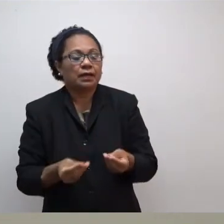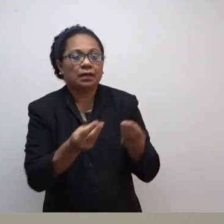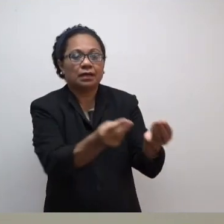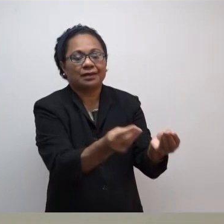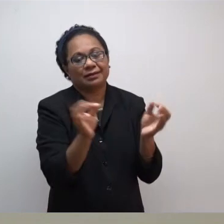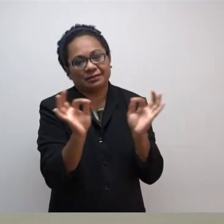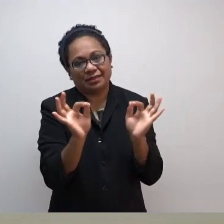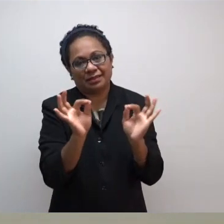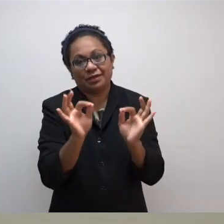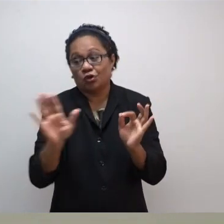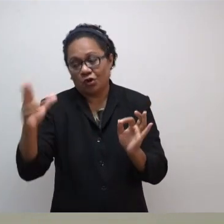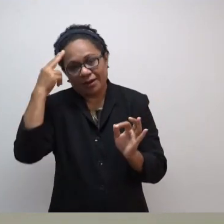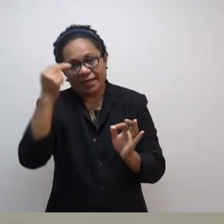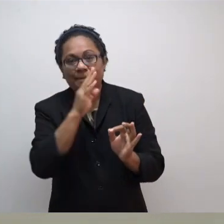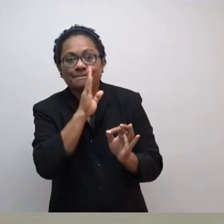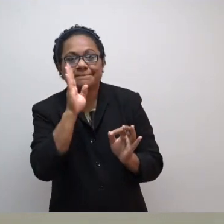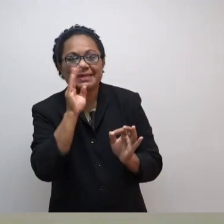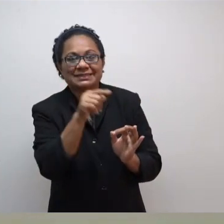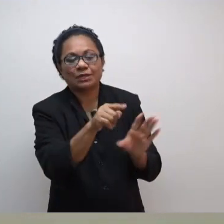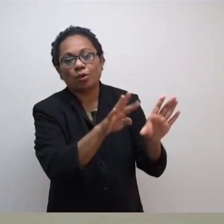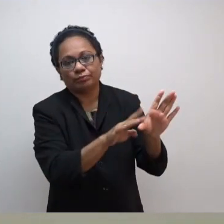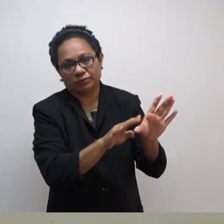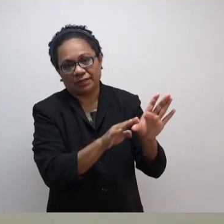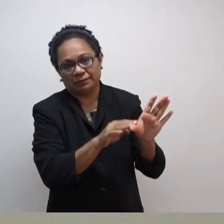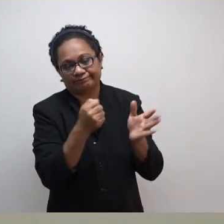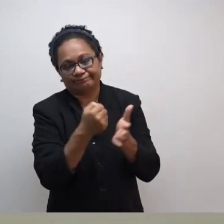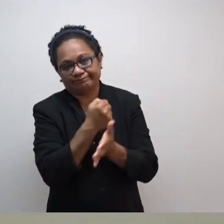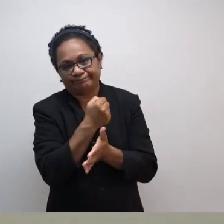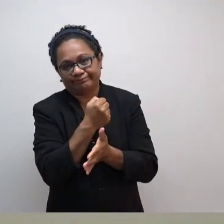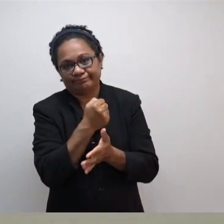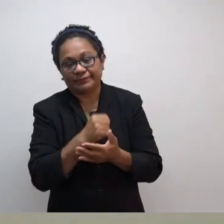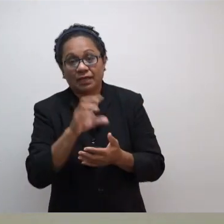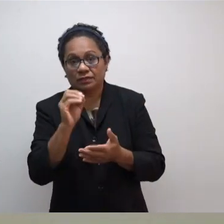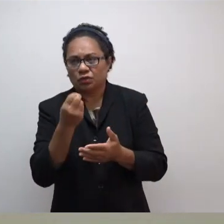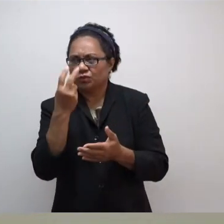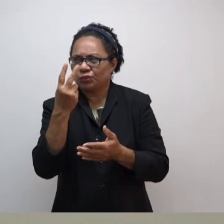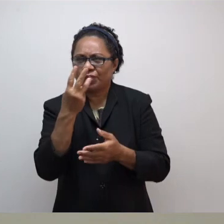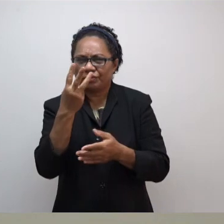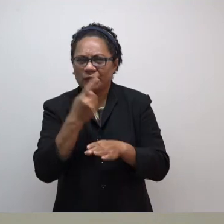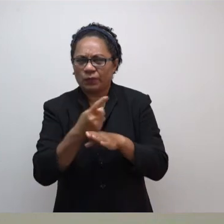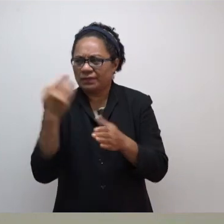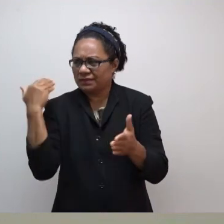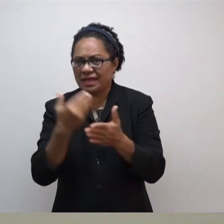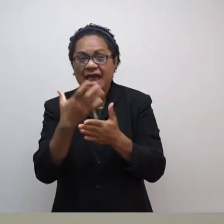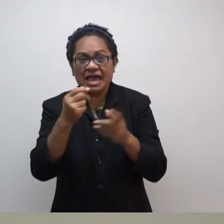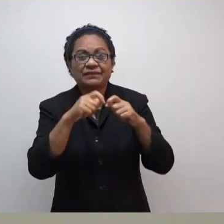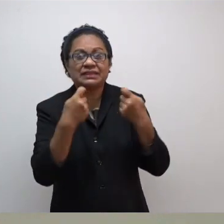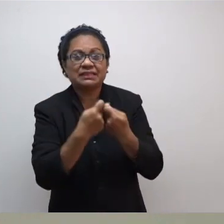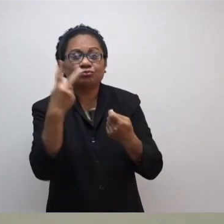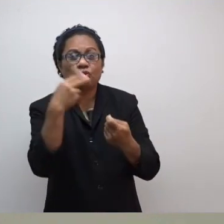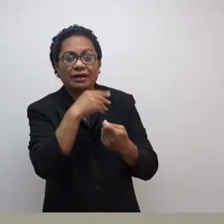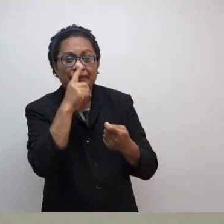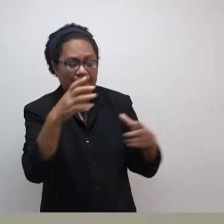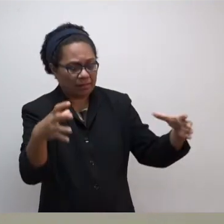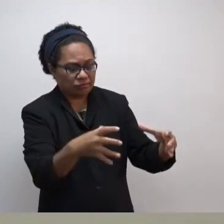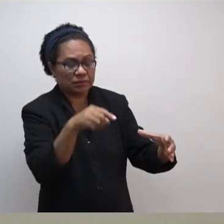information. So we, in the past 2-3 weeks, we have a team of about 200 people, even prior to the 360,